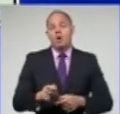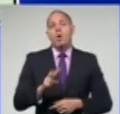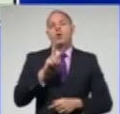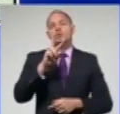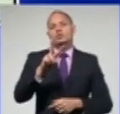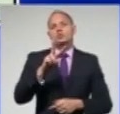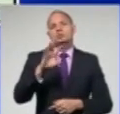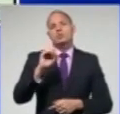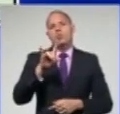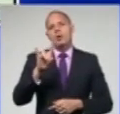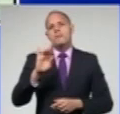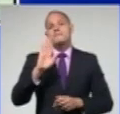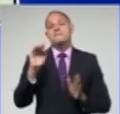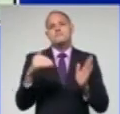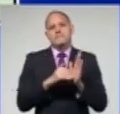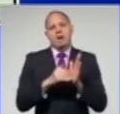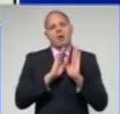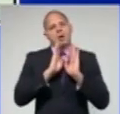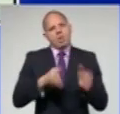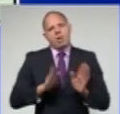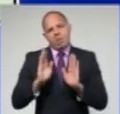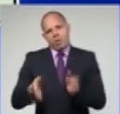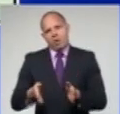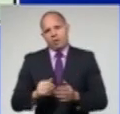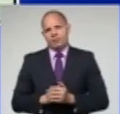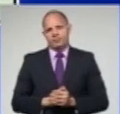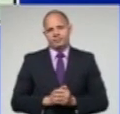6,623,815 cases and